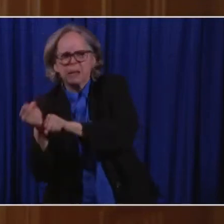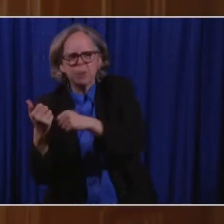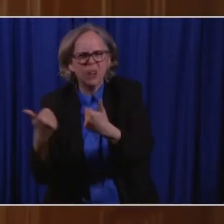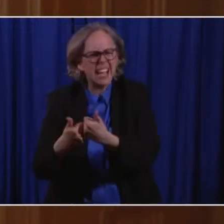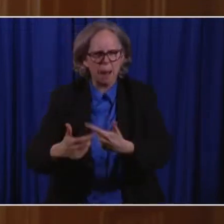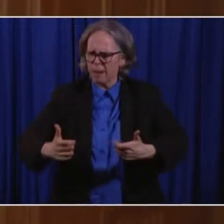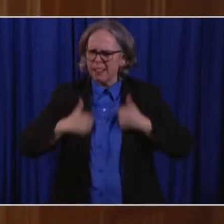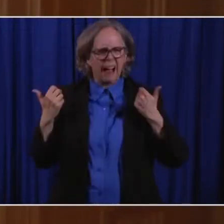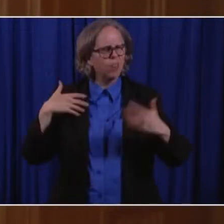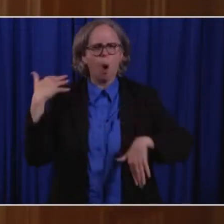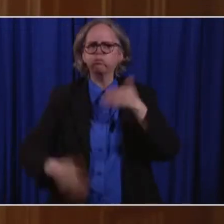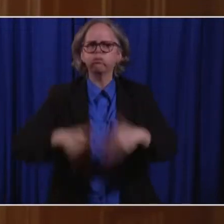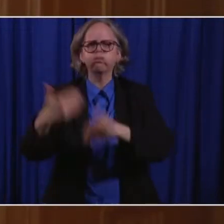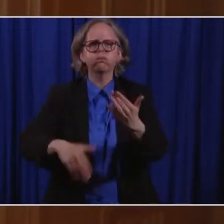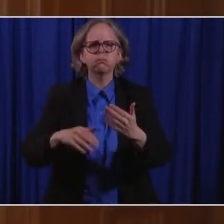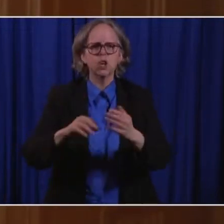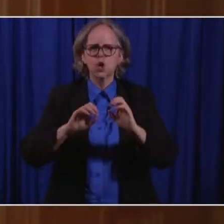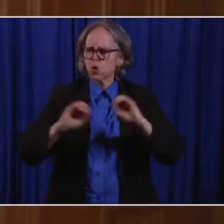without fear.